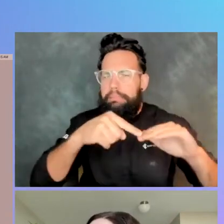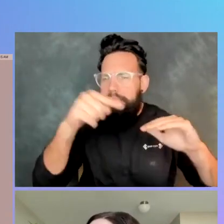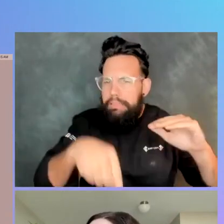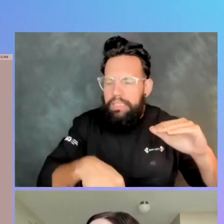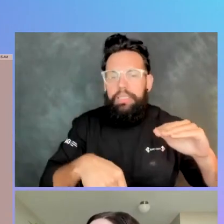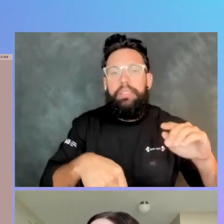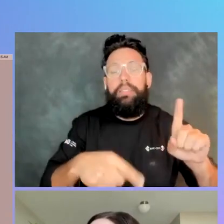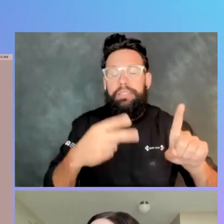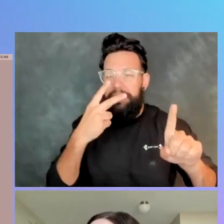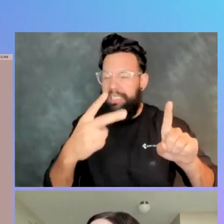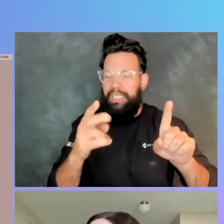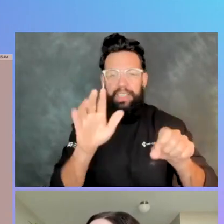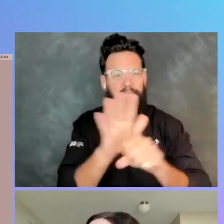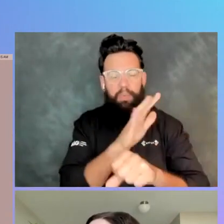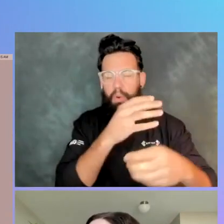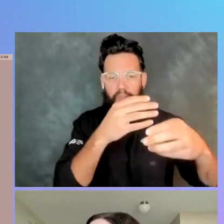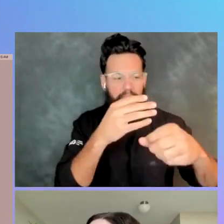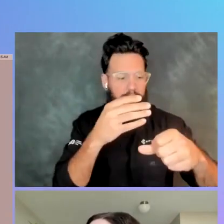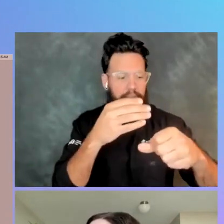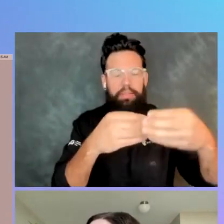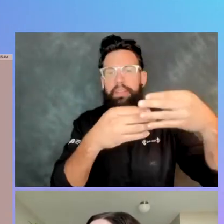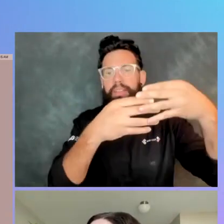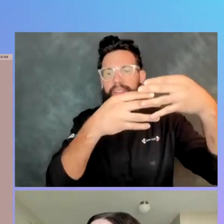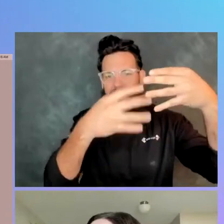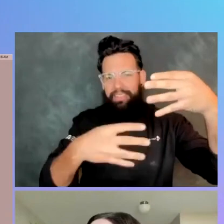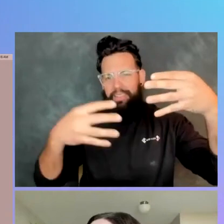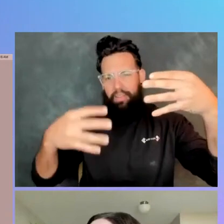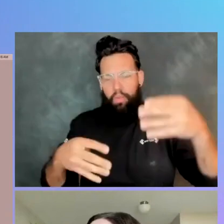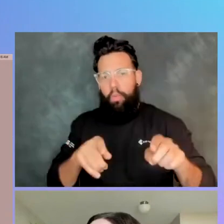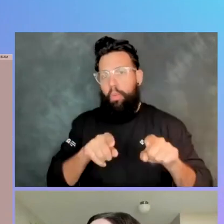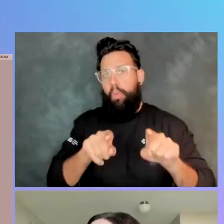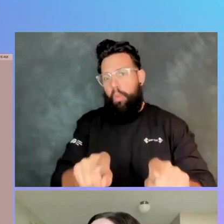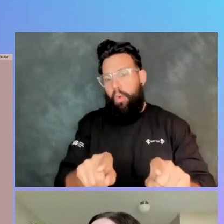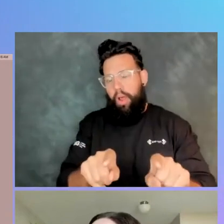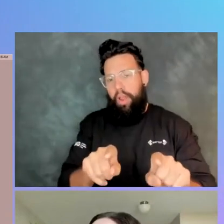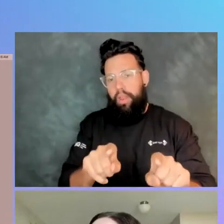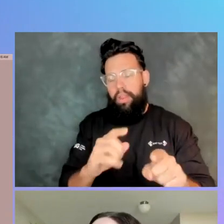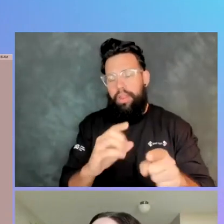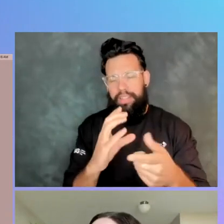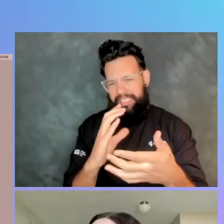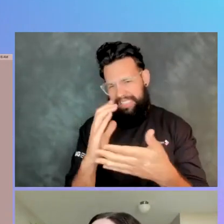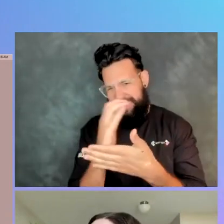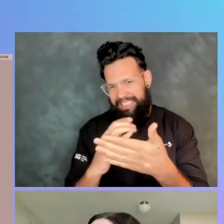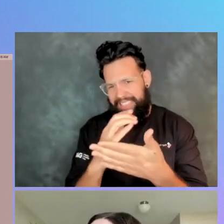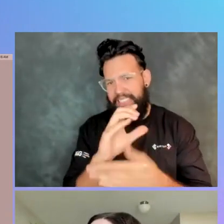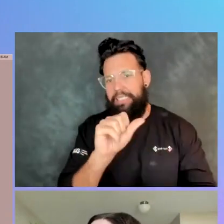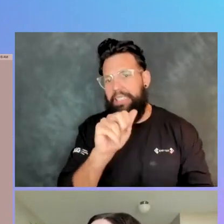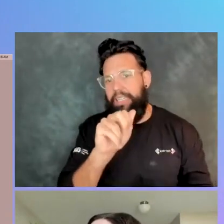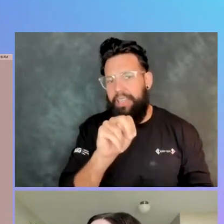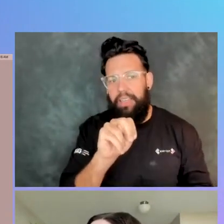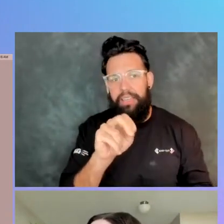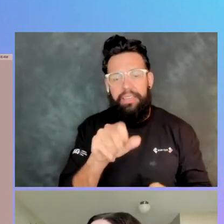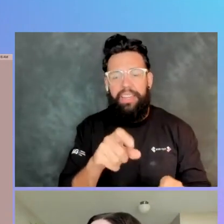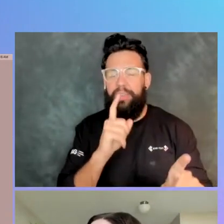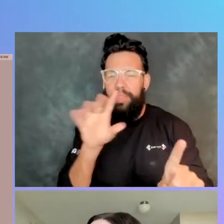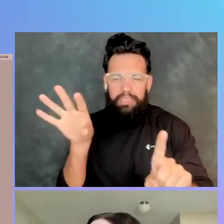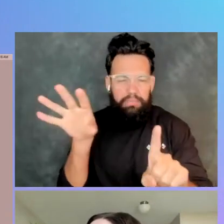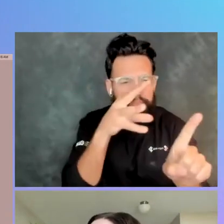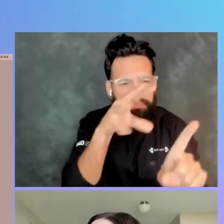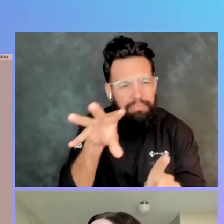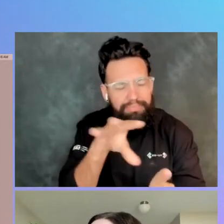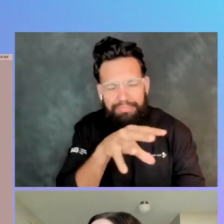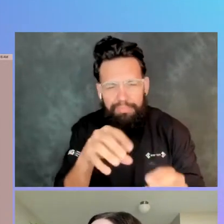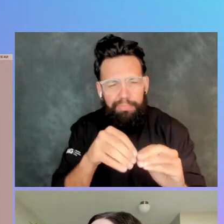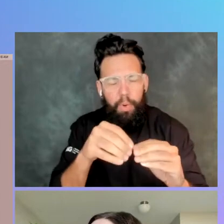view hierarchy at the time of the scan. So this allows you to drill into any of the elements on the screen and take a look in